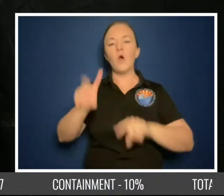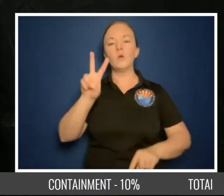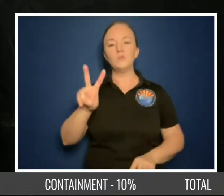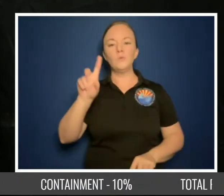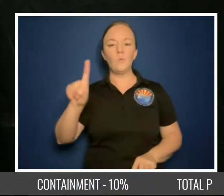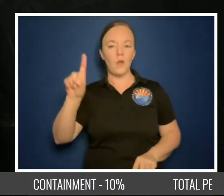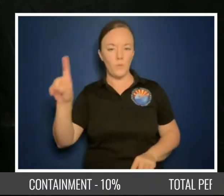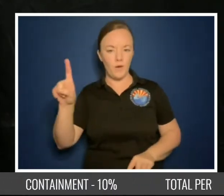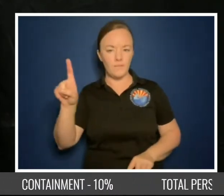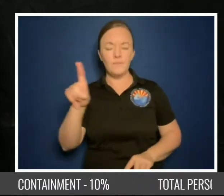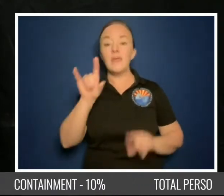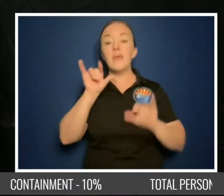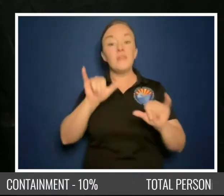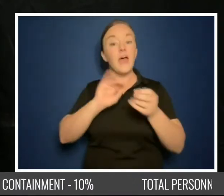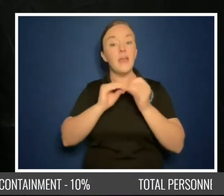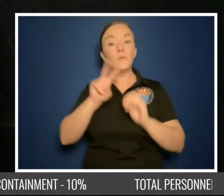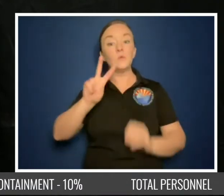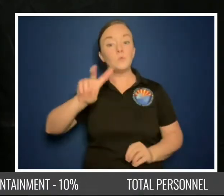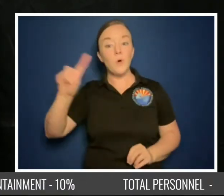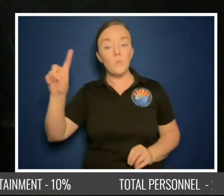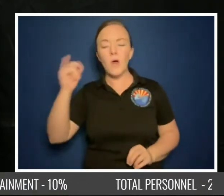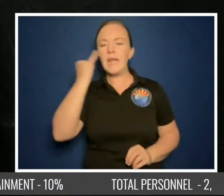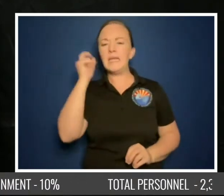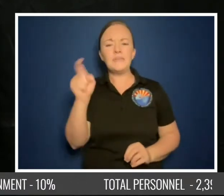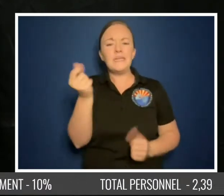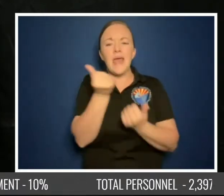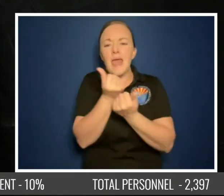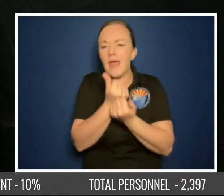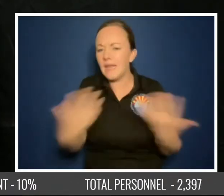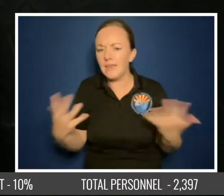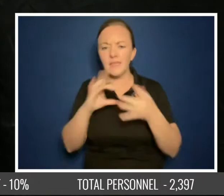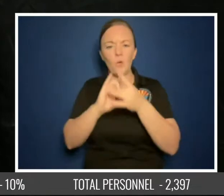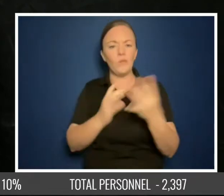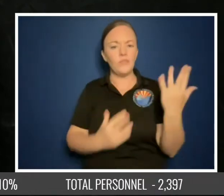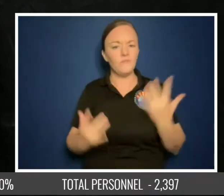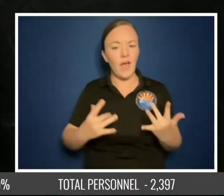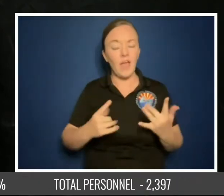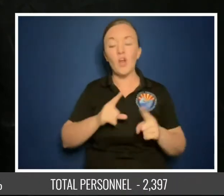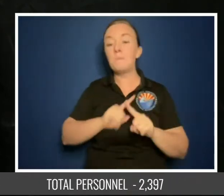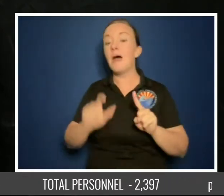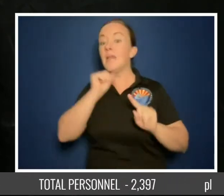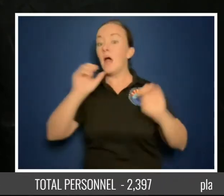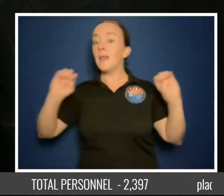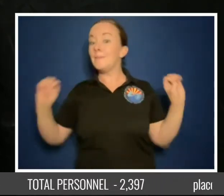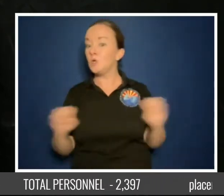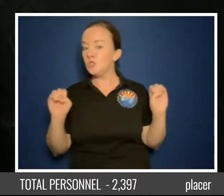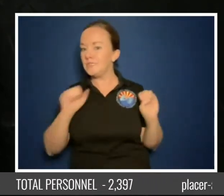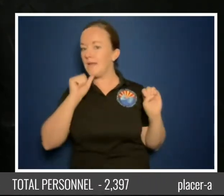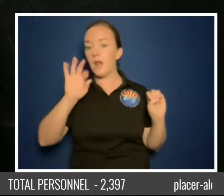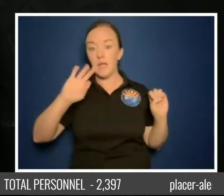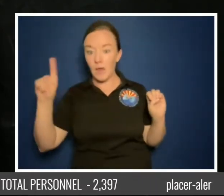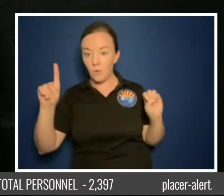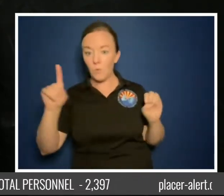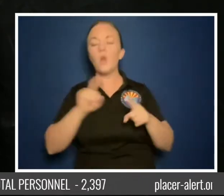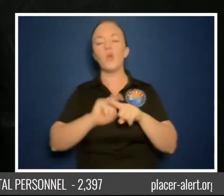might have that are non-emergency in nature. We also get a lot of questions about ways to help. Placer County is a very